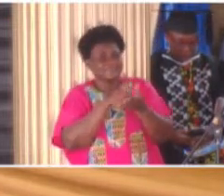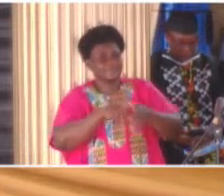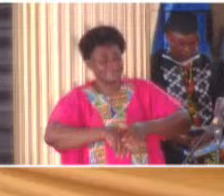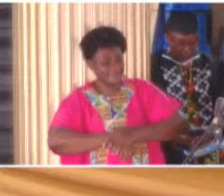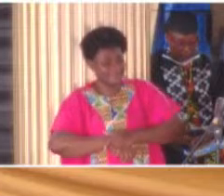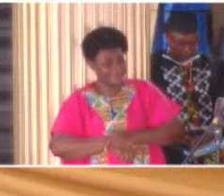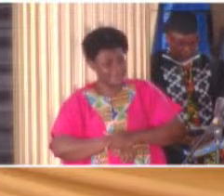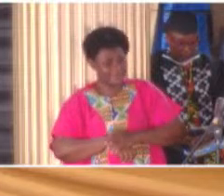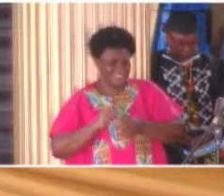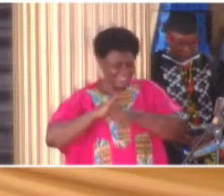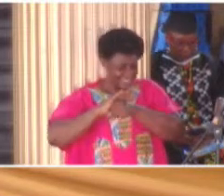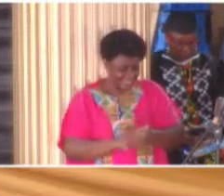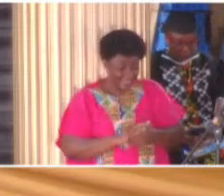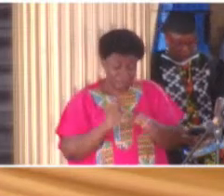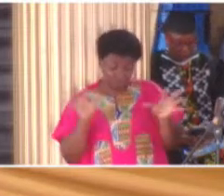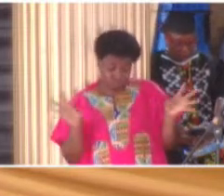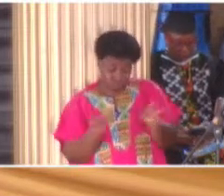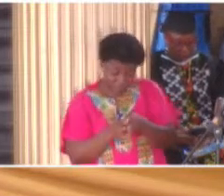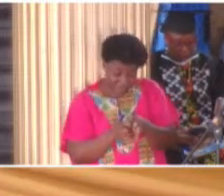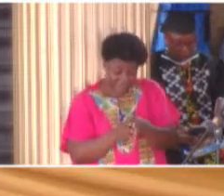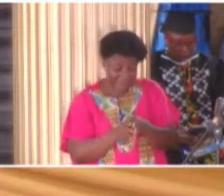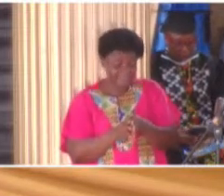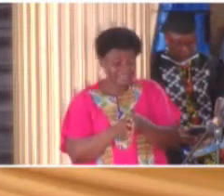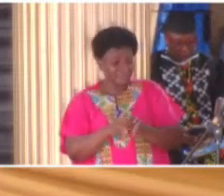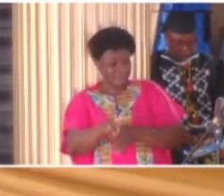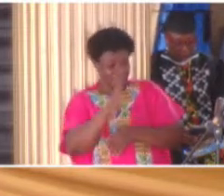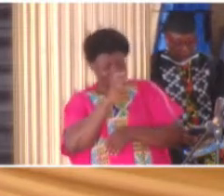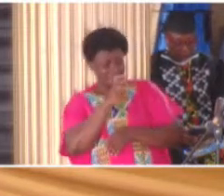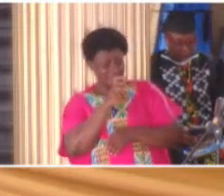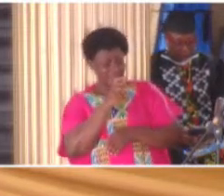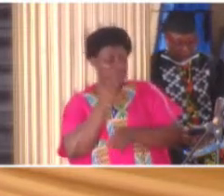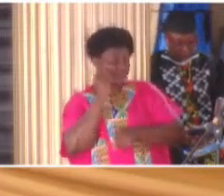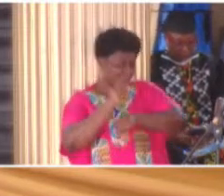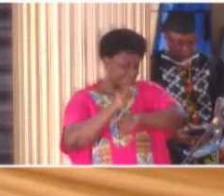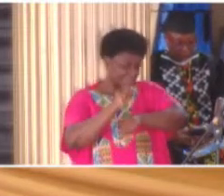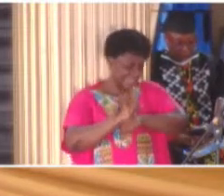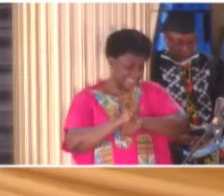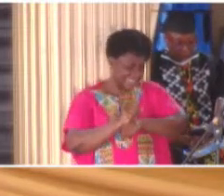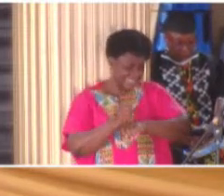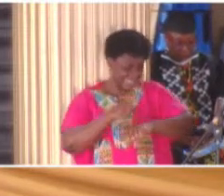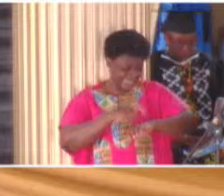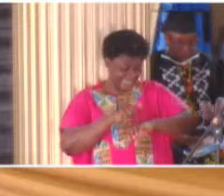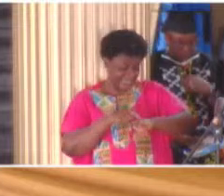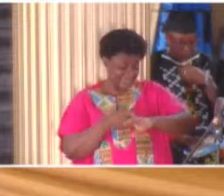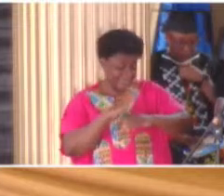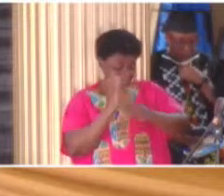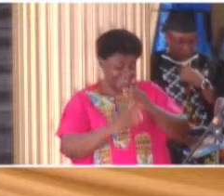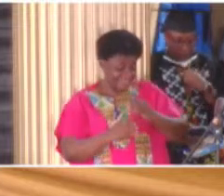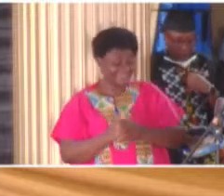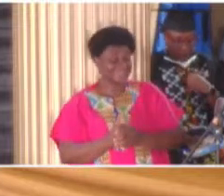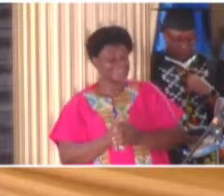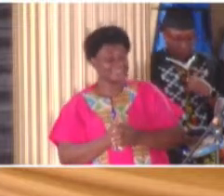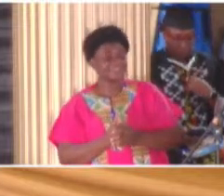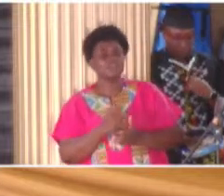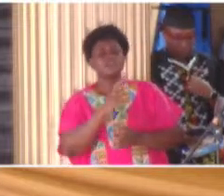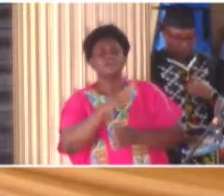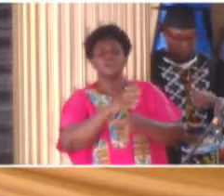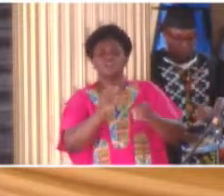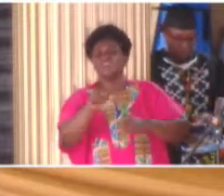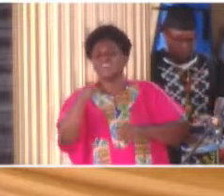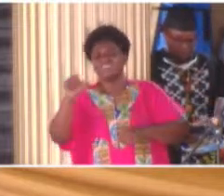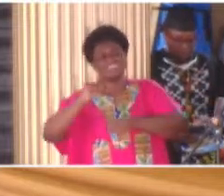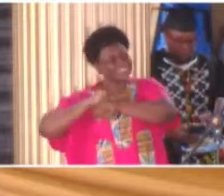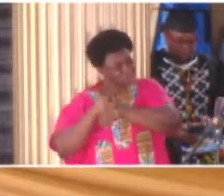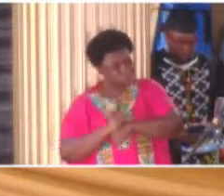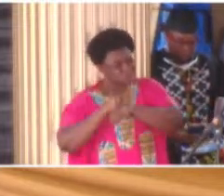The stress of meeting strict assignment deadlines and all the other stresses that you